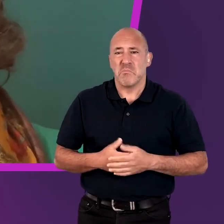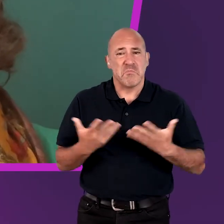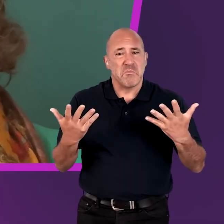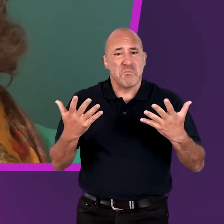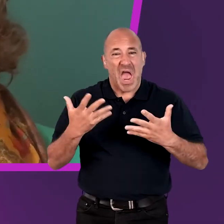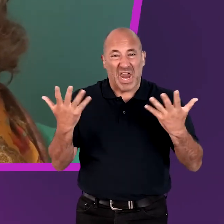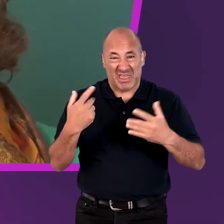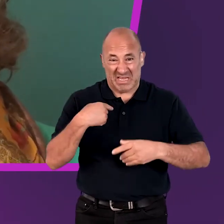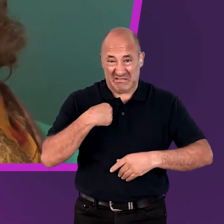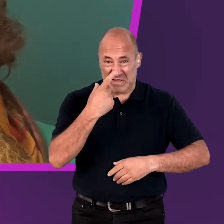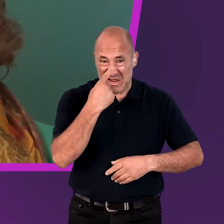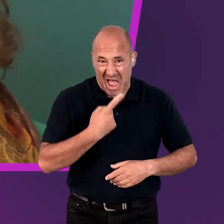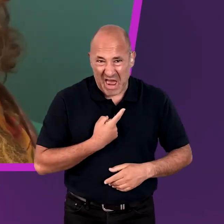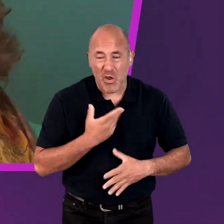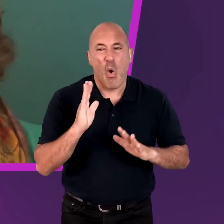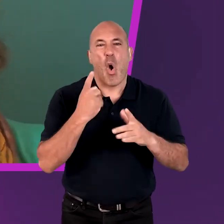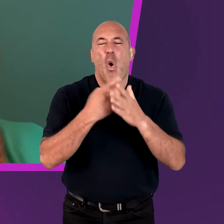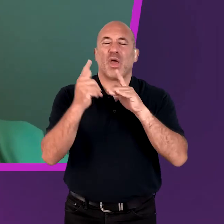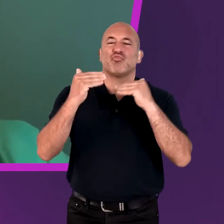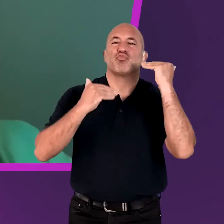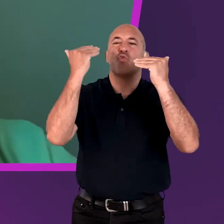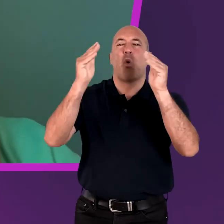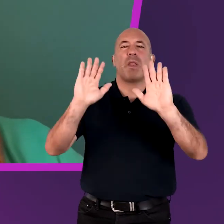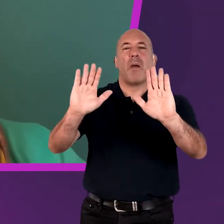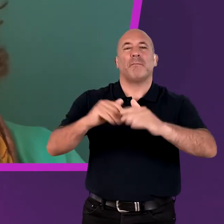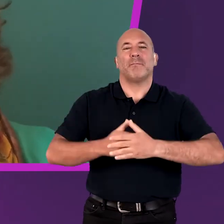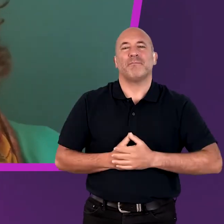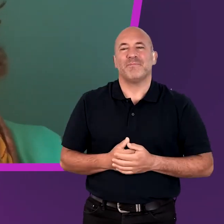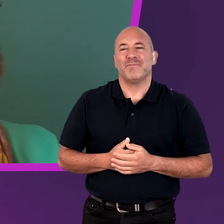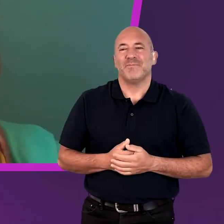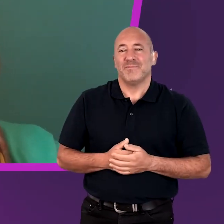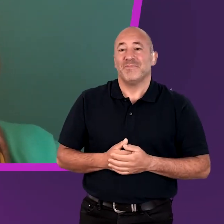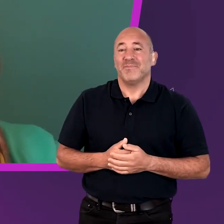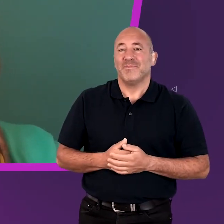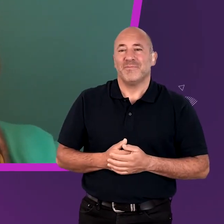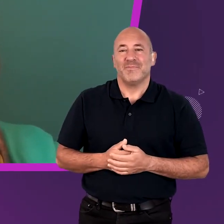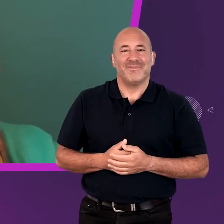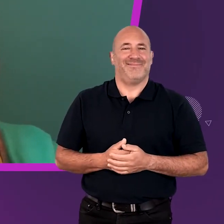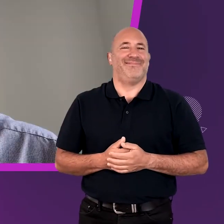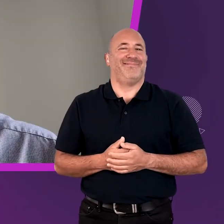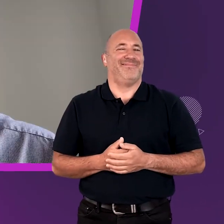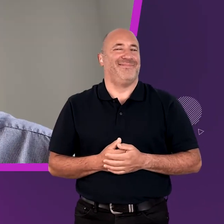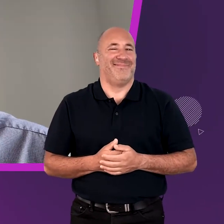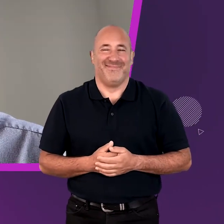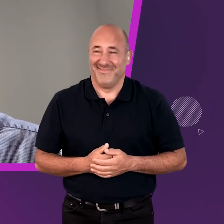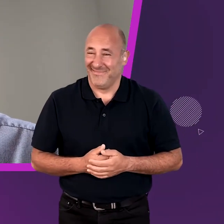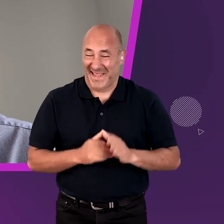great. So is there anything I can do? Or is it just left up to the grown-ups?